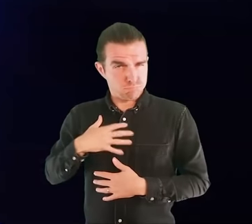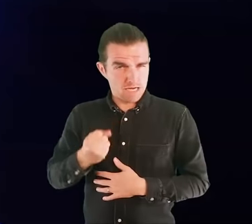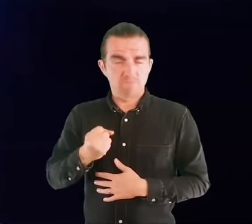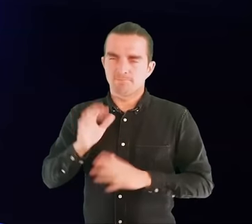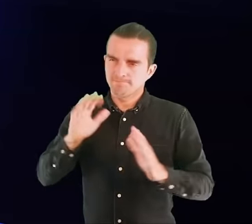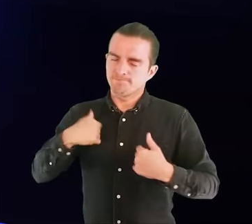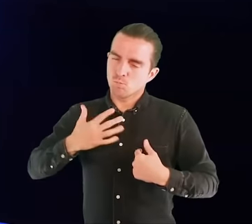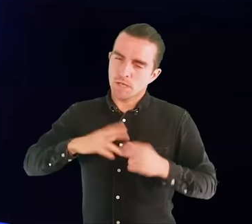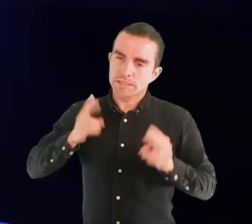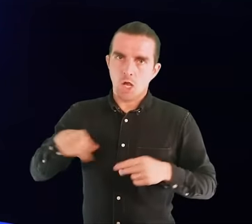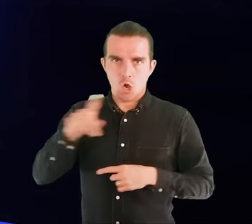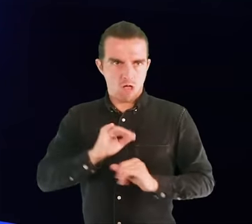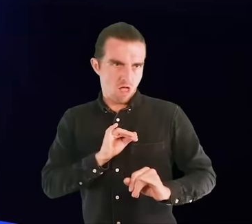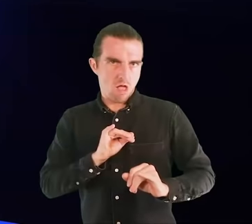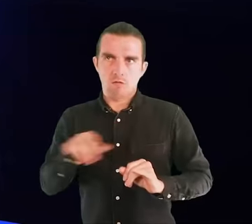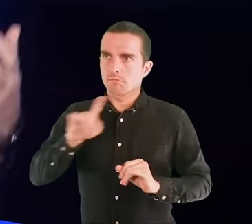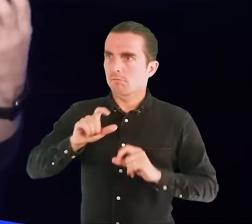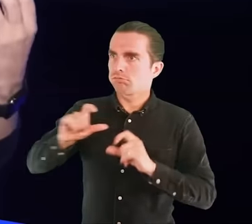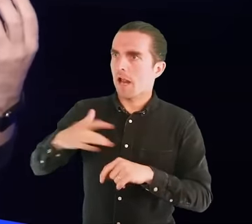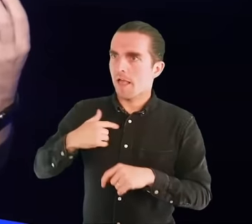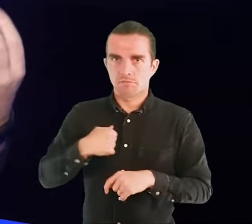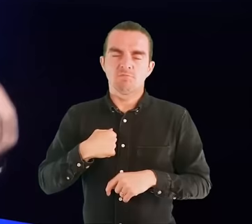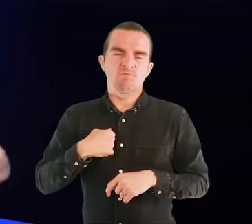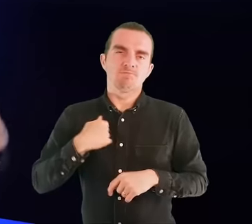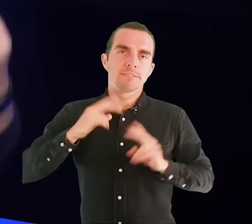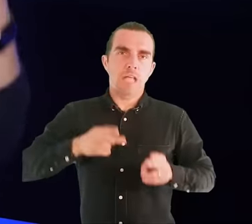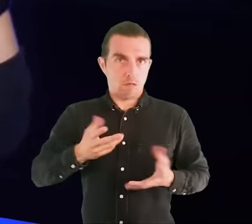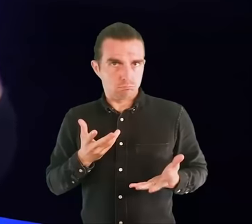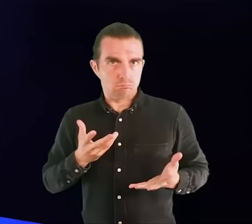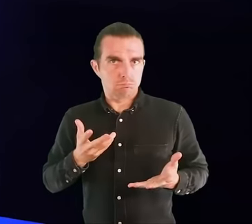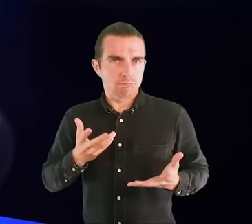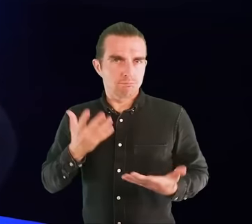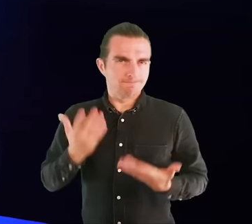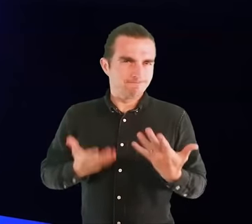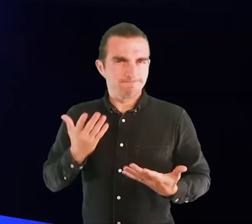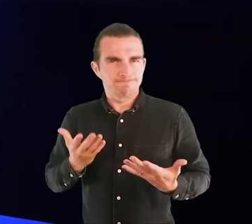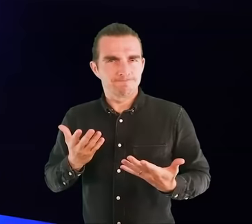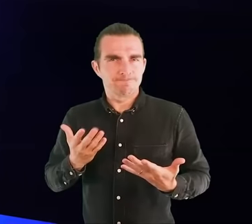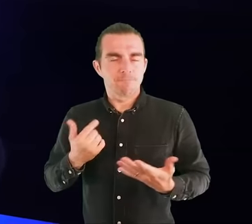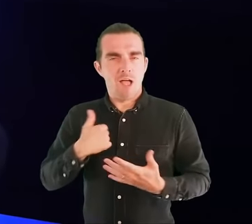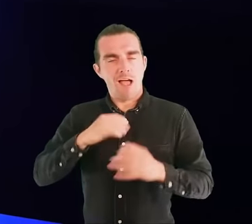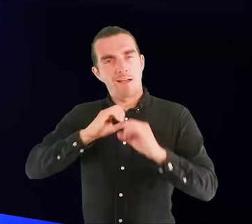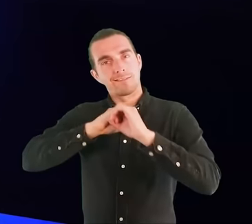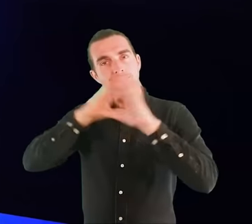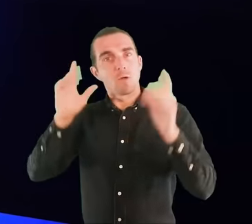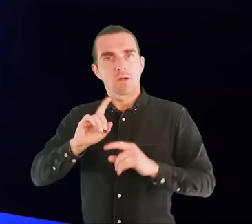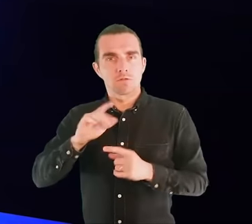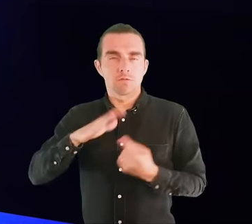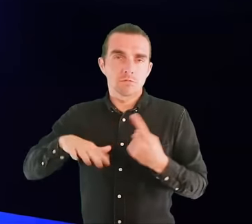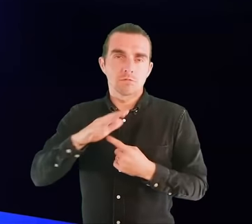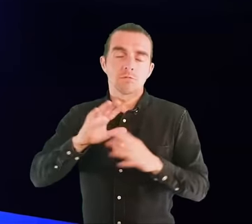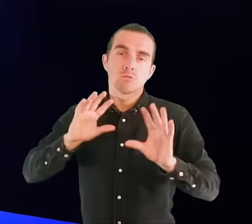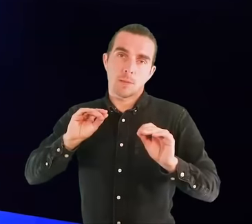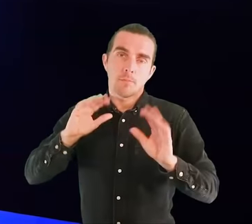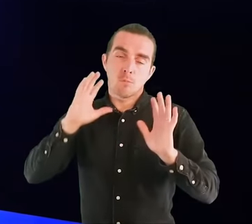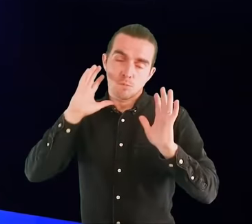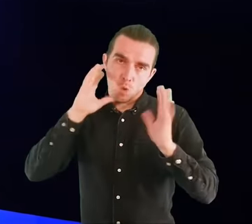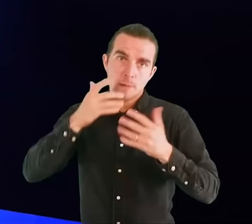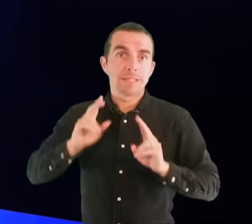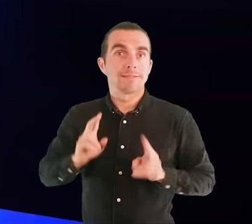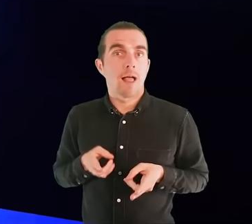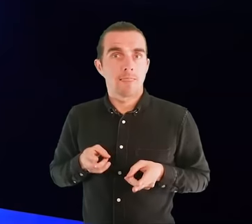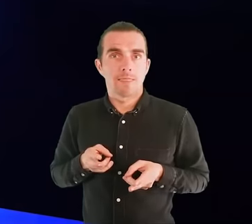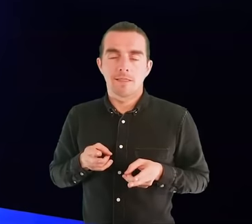with a sense of purpose. I see a world where every 5 to 10 years, we can choose if we want to extend our